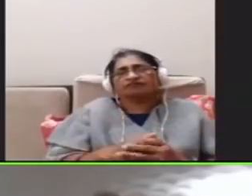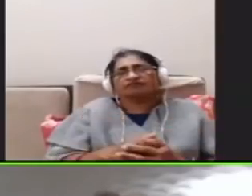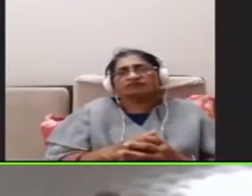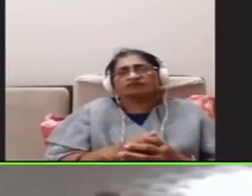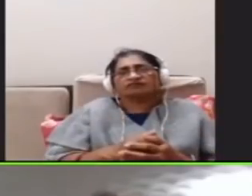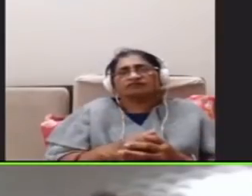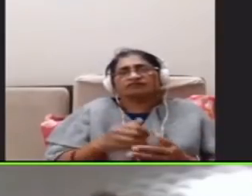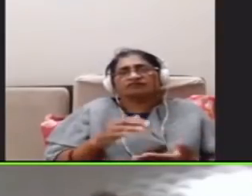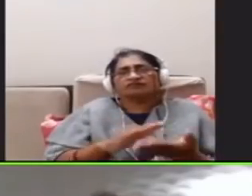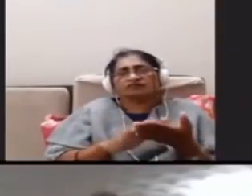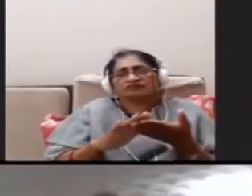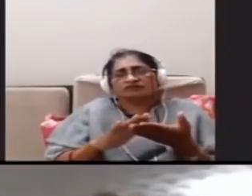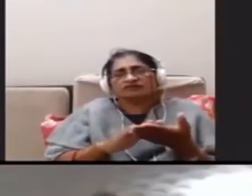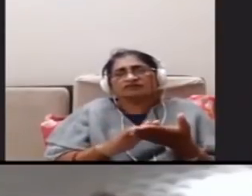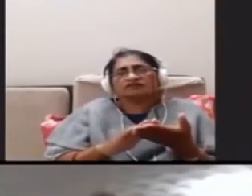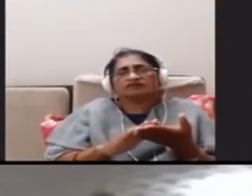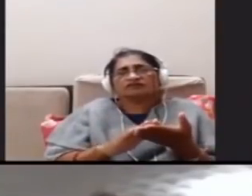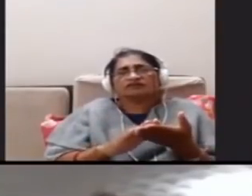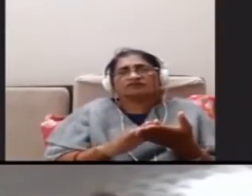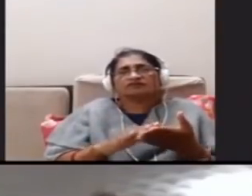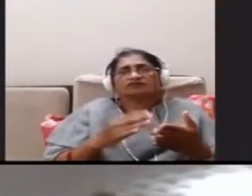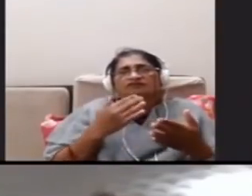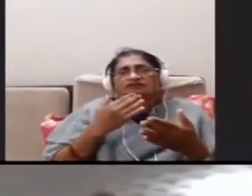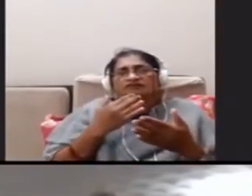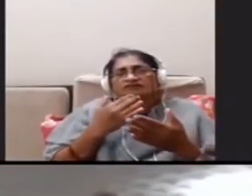know. Thank you so much, Peter.